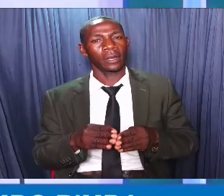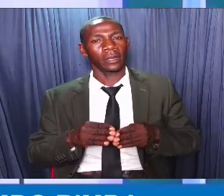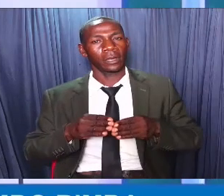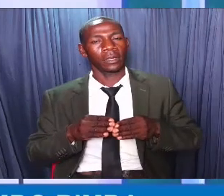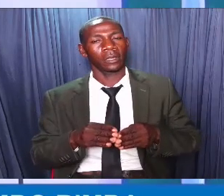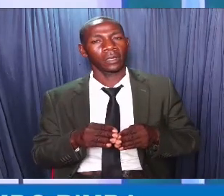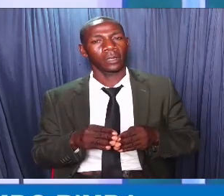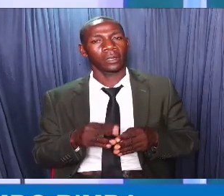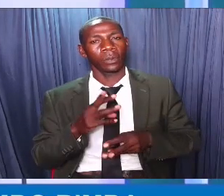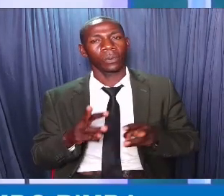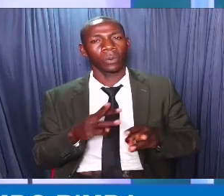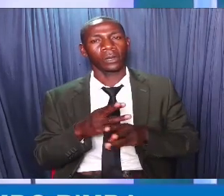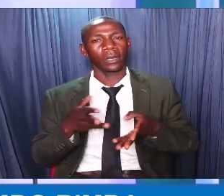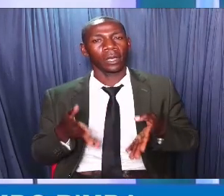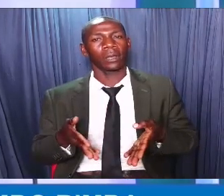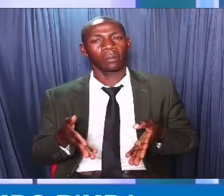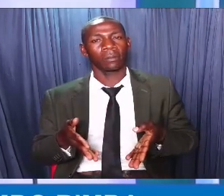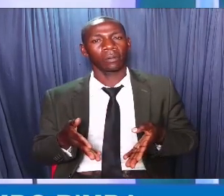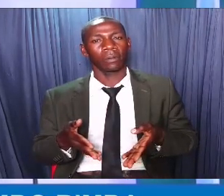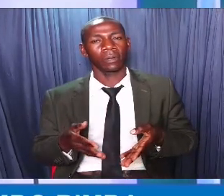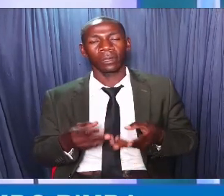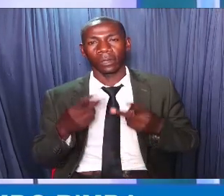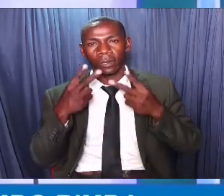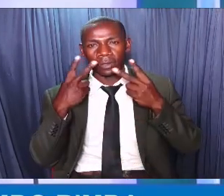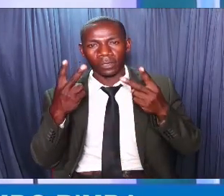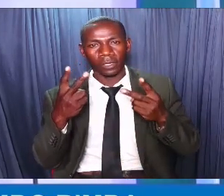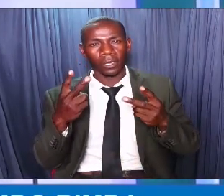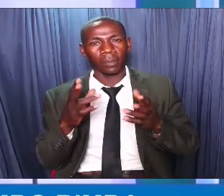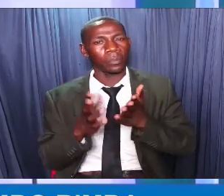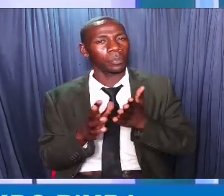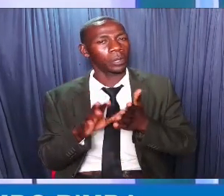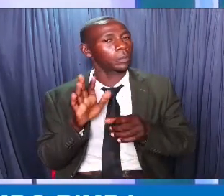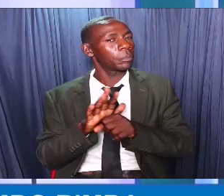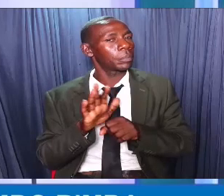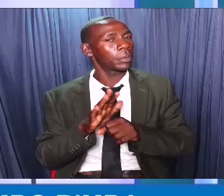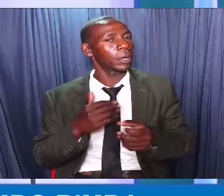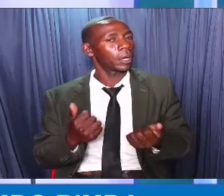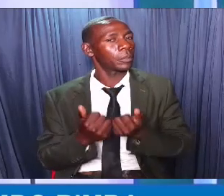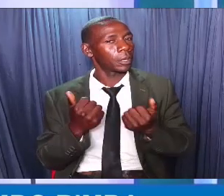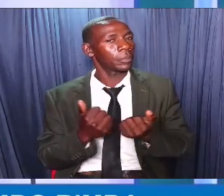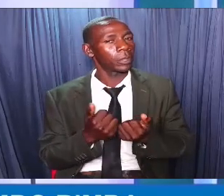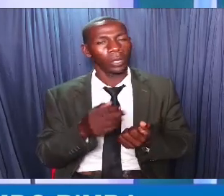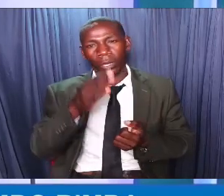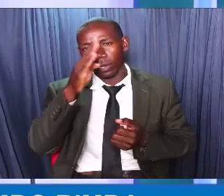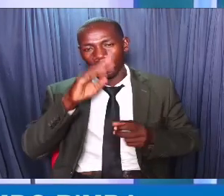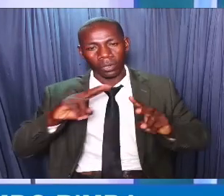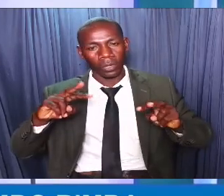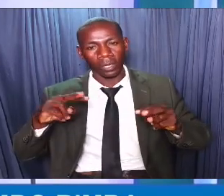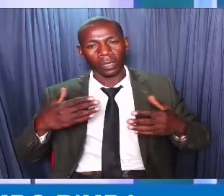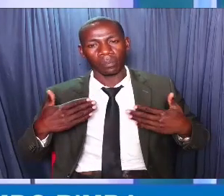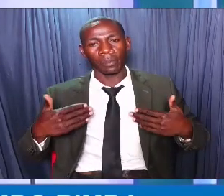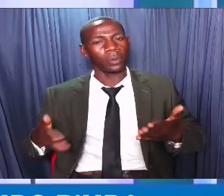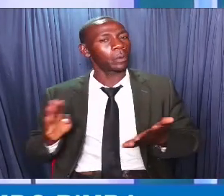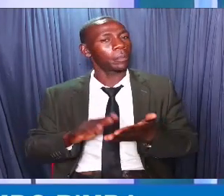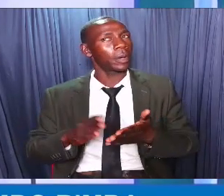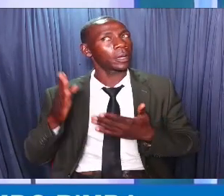Adultery. Dunia leo, the world today, ndio mtaona majanga mengi yanakuja. That's why you will see so many ailments coming. Mungu anatafuta watu wake wamrudie. It's God